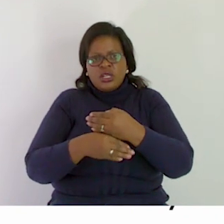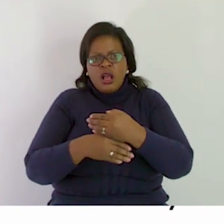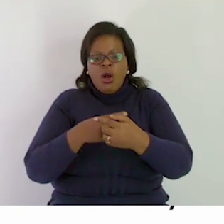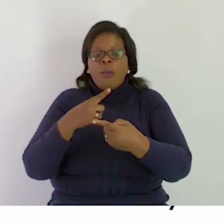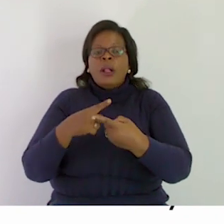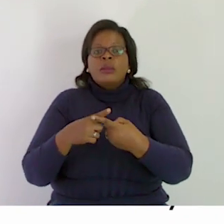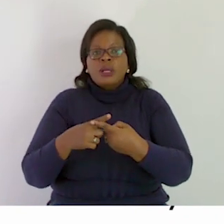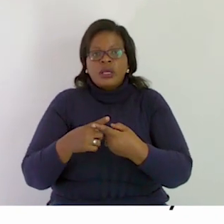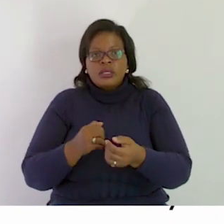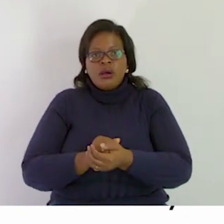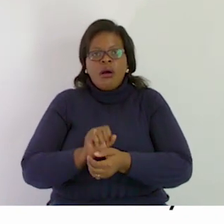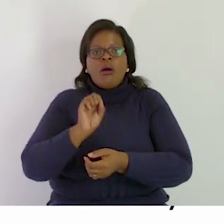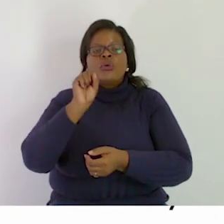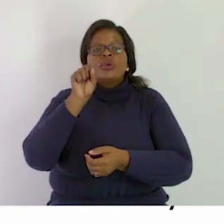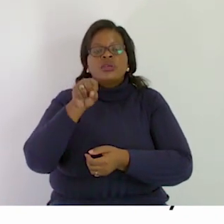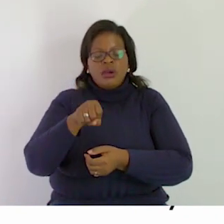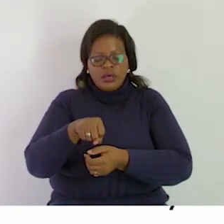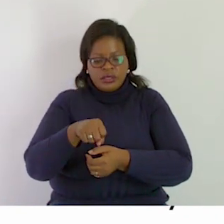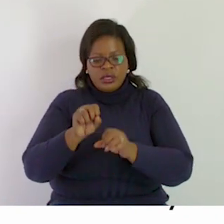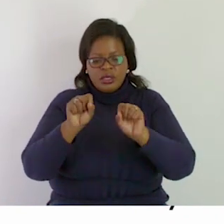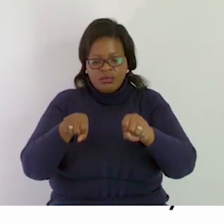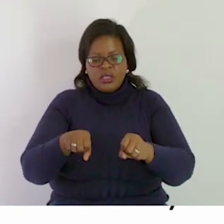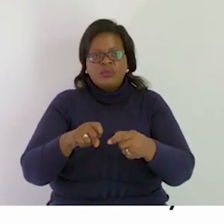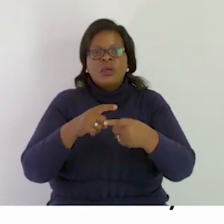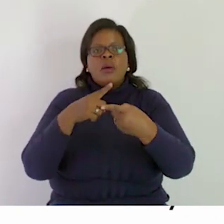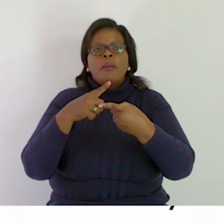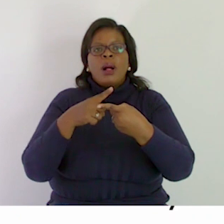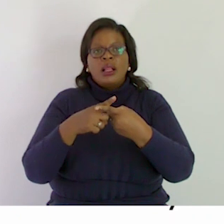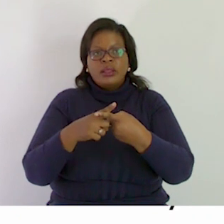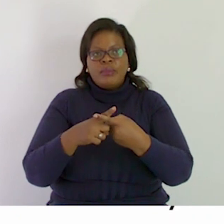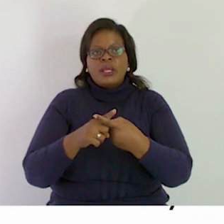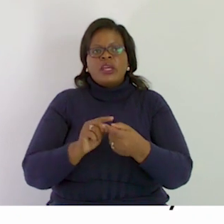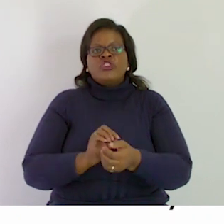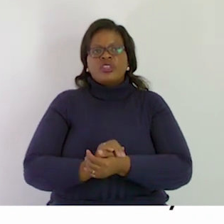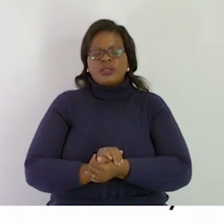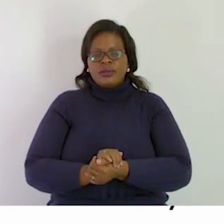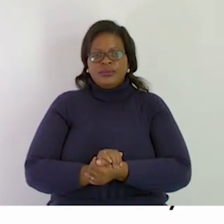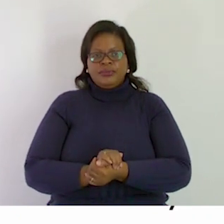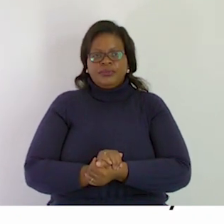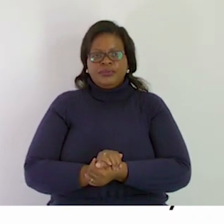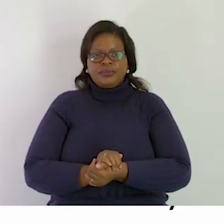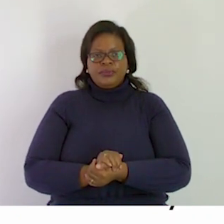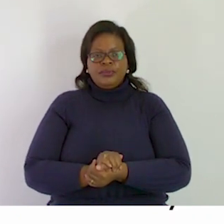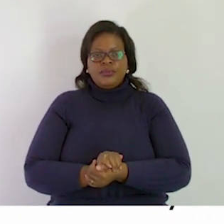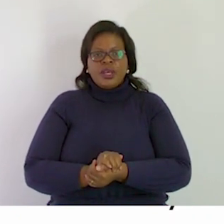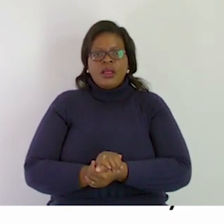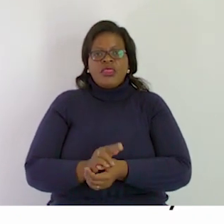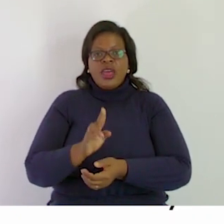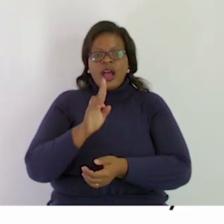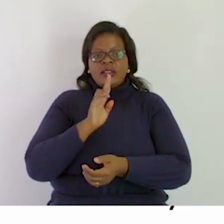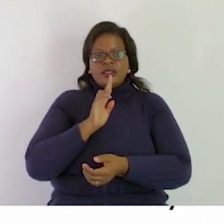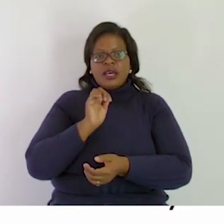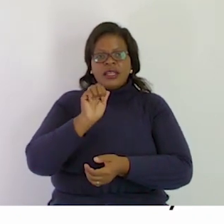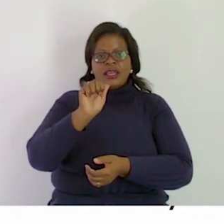Yes, it will be associative property of multiplication. So our answer at A